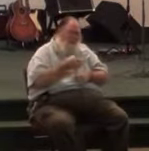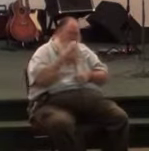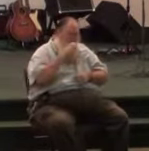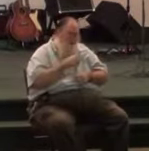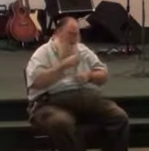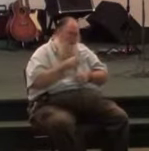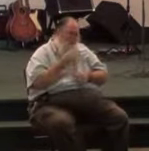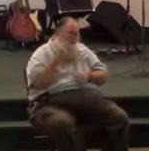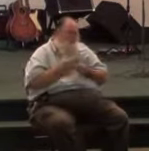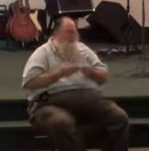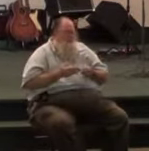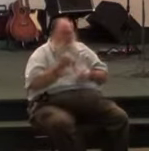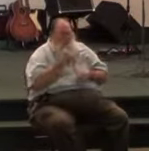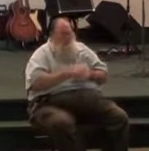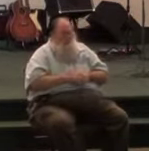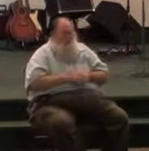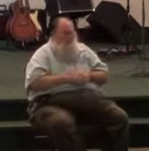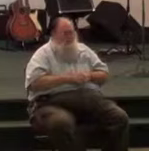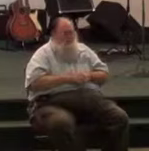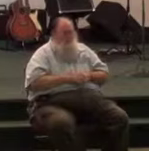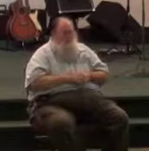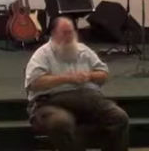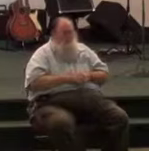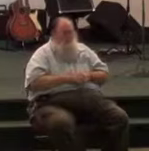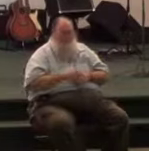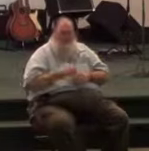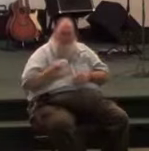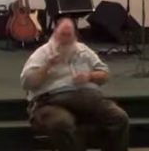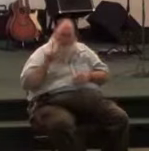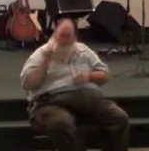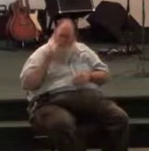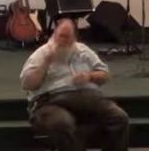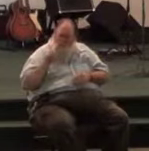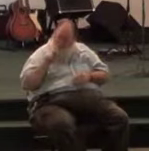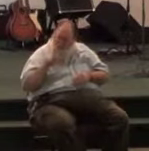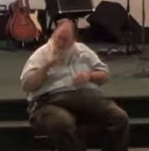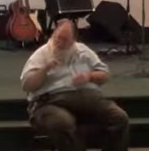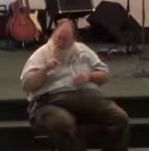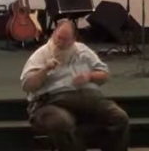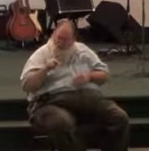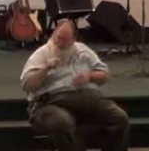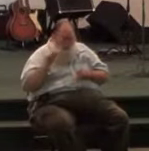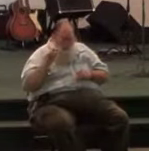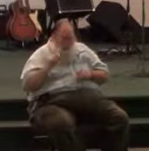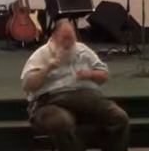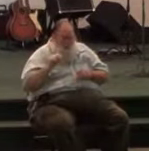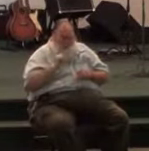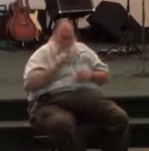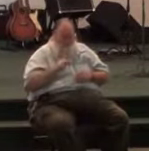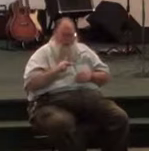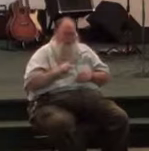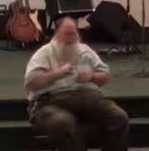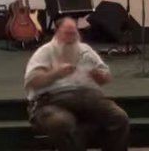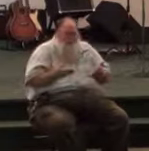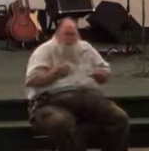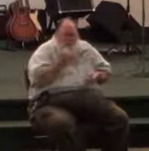I could see something was wrong with him. I said, "Eli, you okay?" "No, I'm not okay." I said,